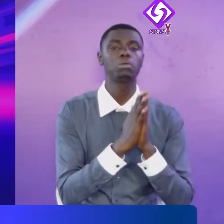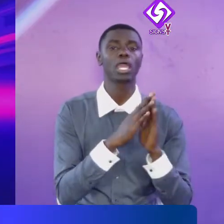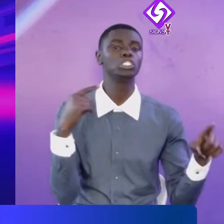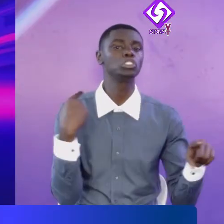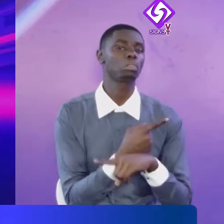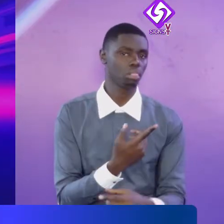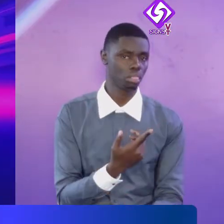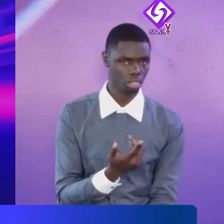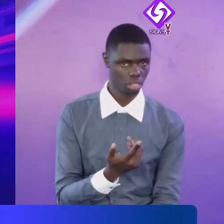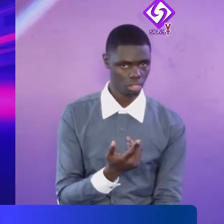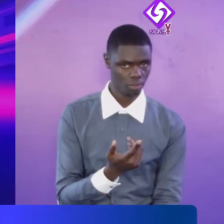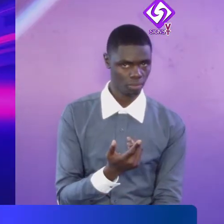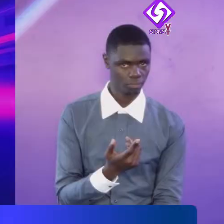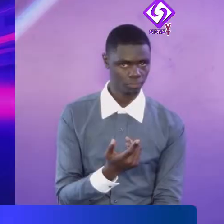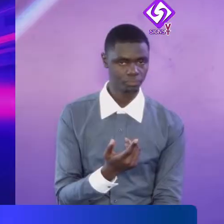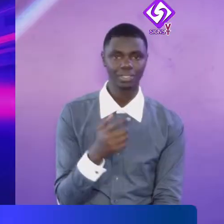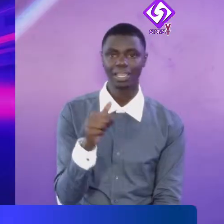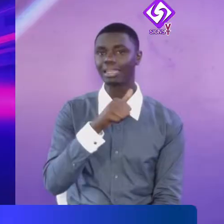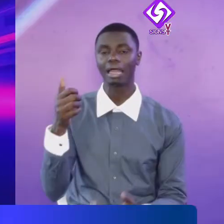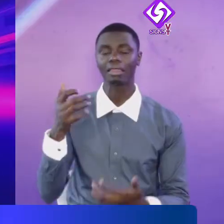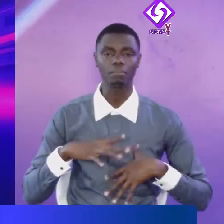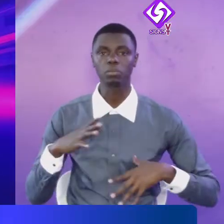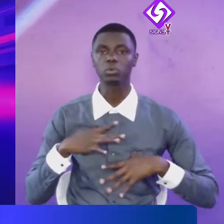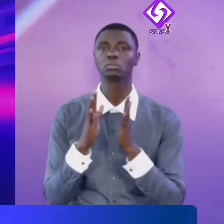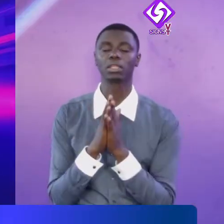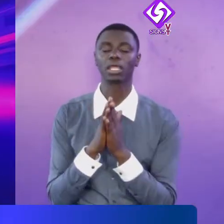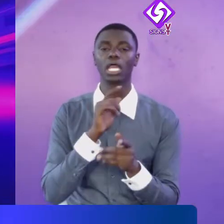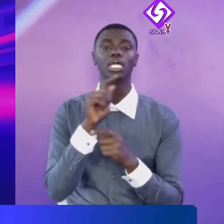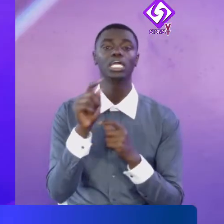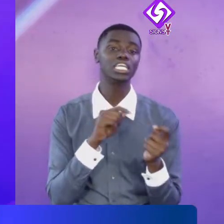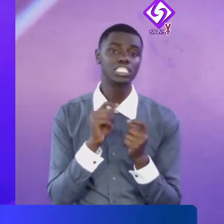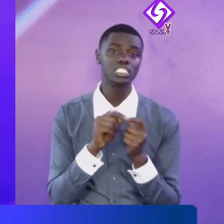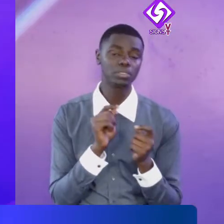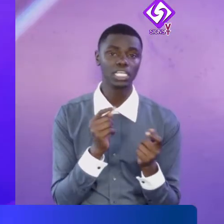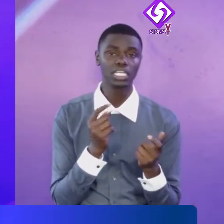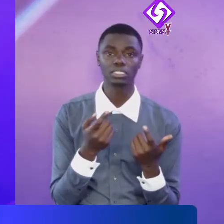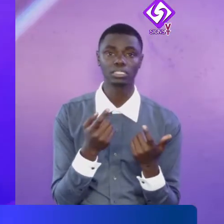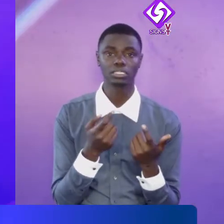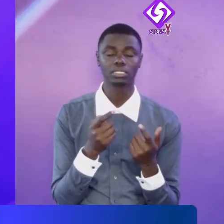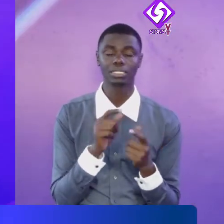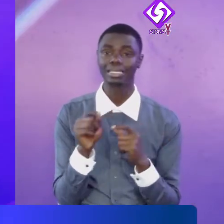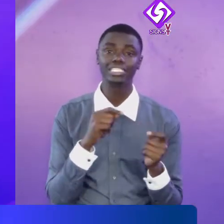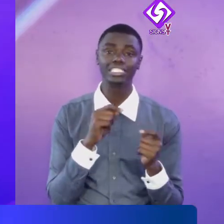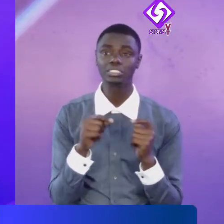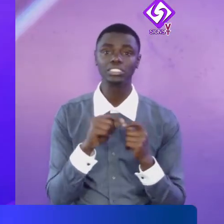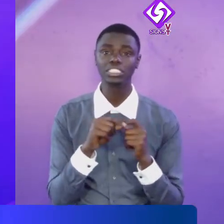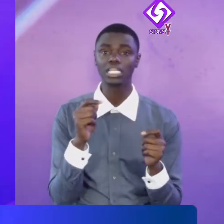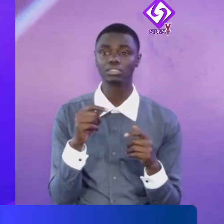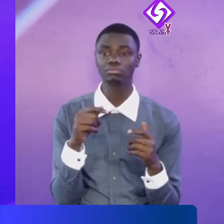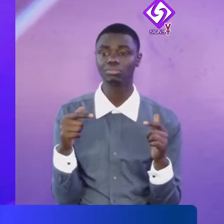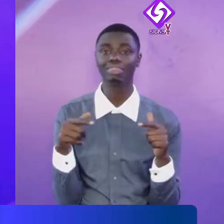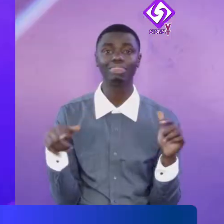prayers that can be answered? Yes. And other people's prayers Especially cannot be if you are answered? negative. Yeah.